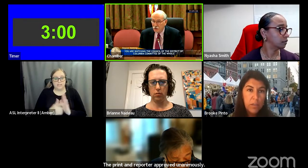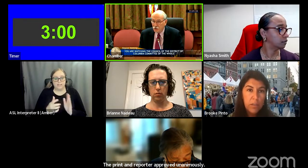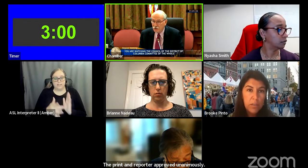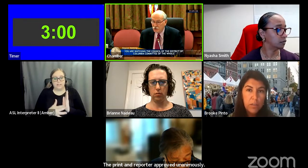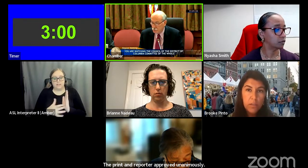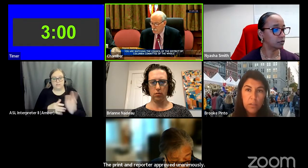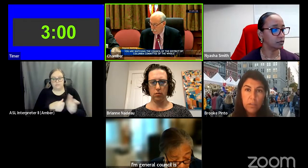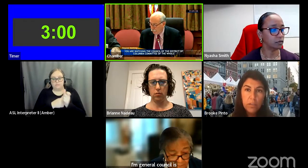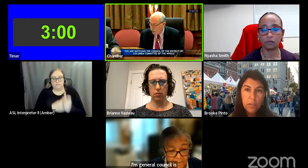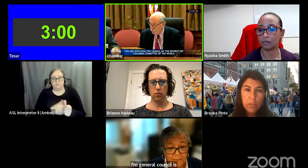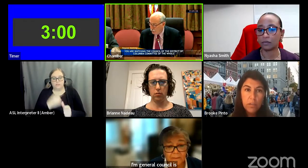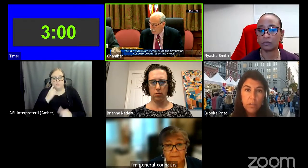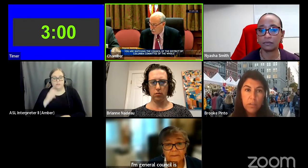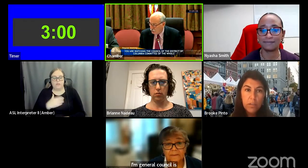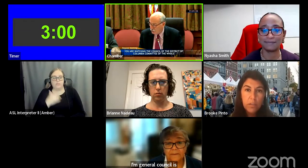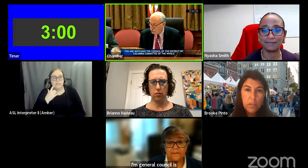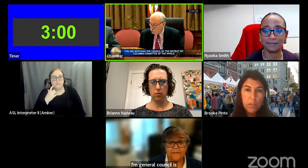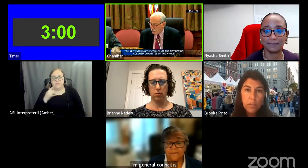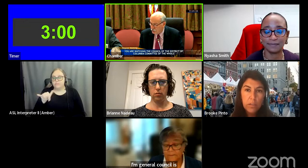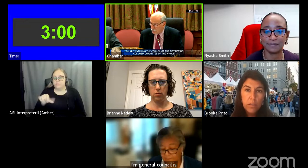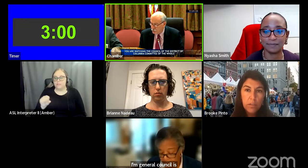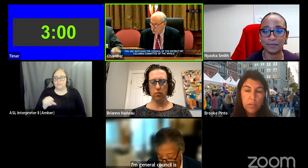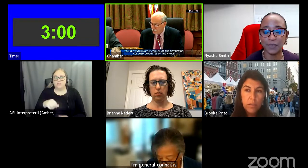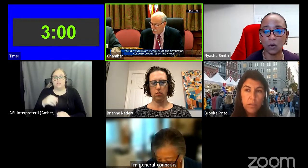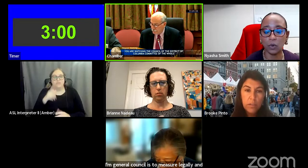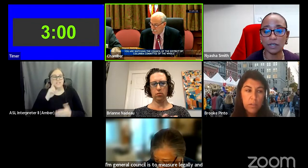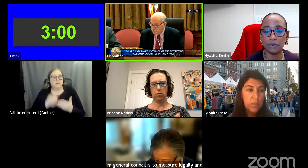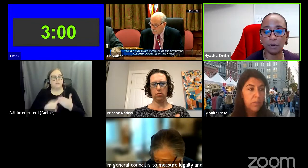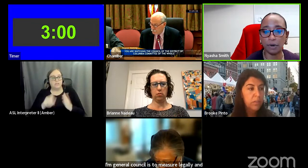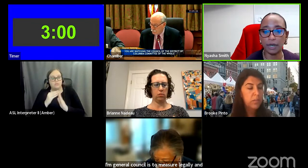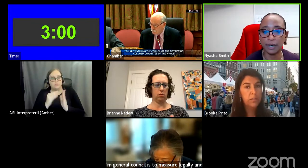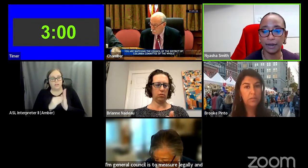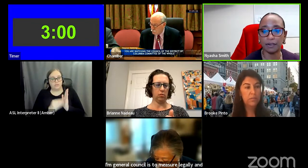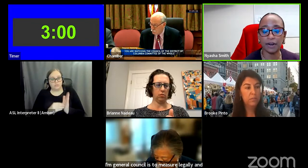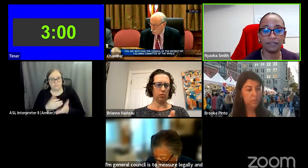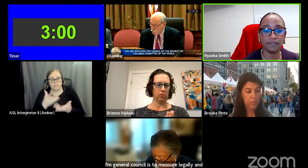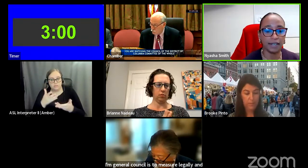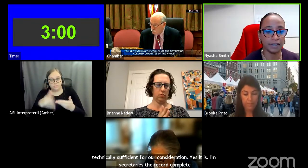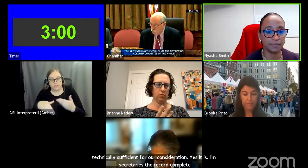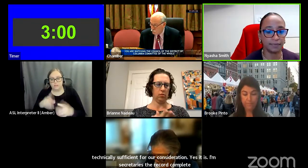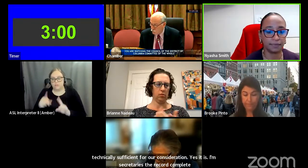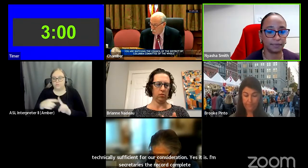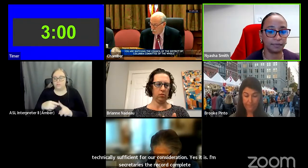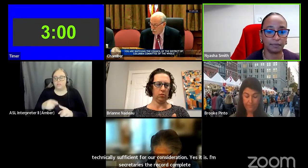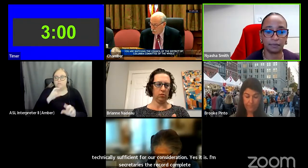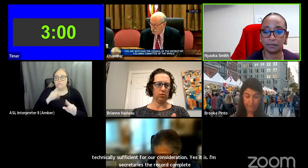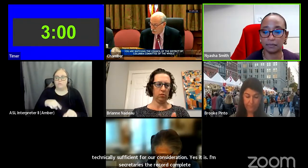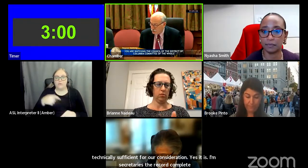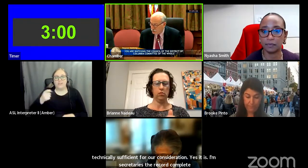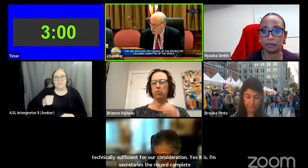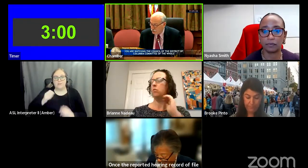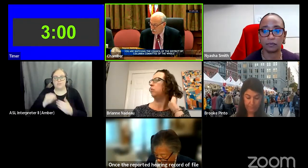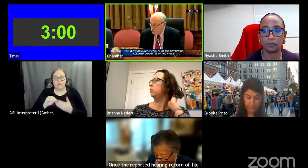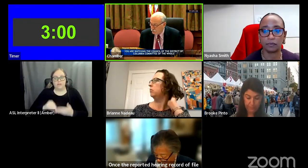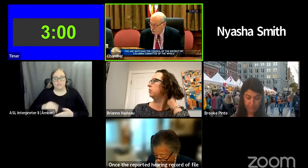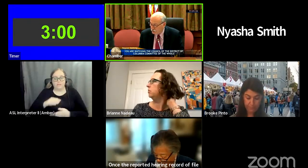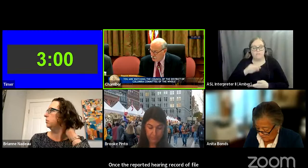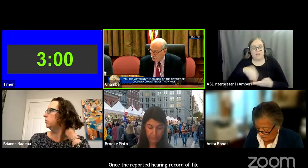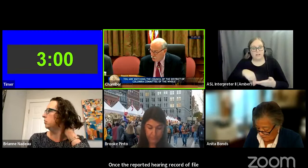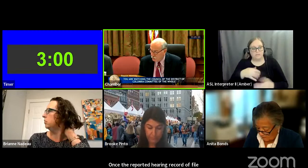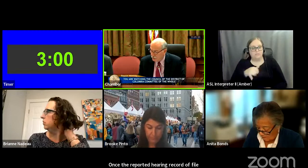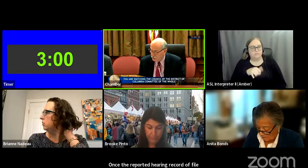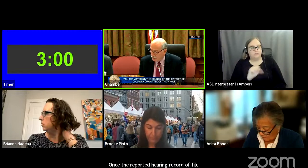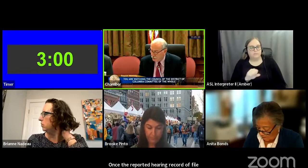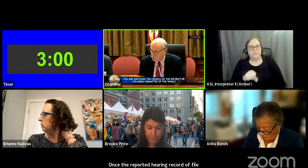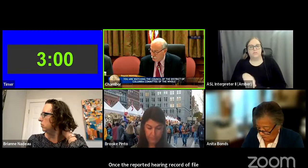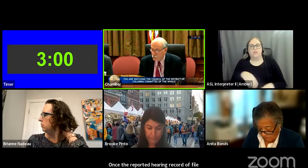for our consideration? Yes, it is. Madam Secretary, is the record complete? Once the report and hearing record are filed. Madam Budget Director, does the measure's